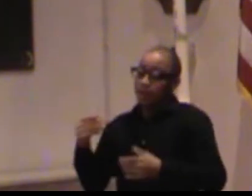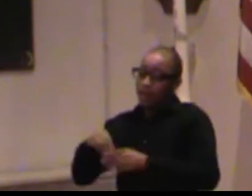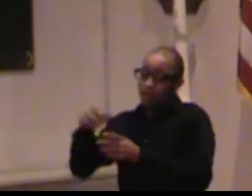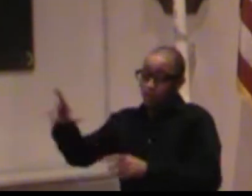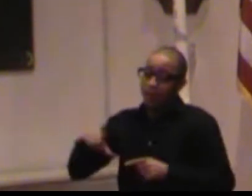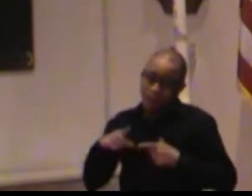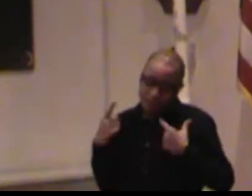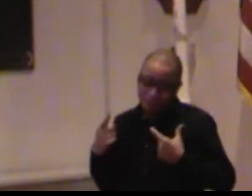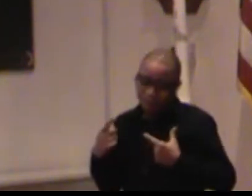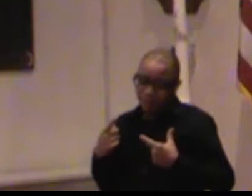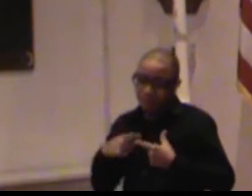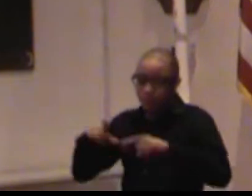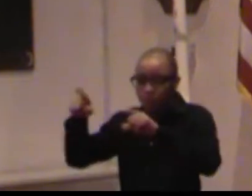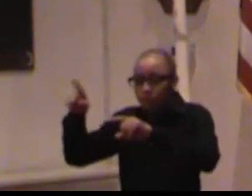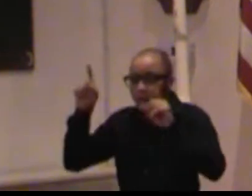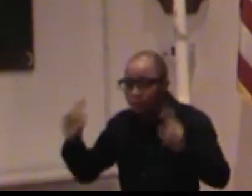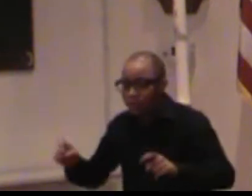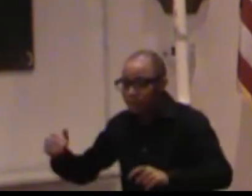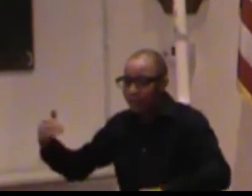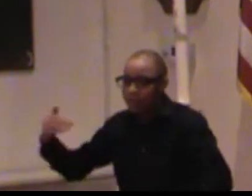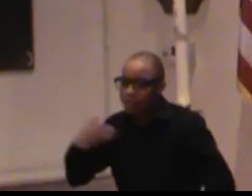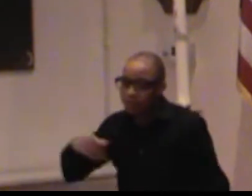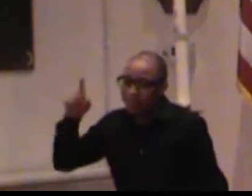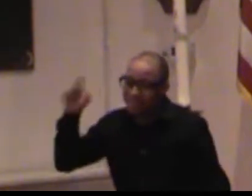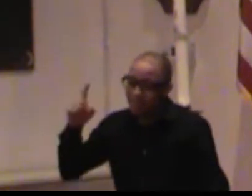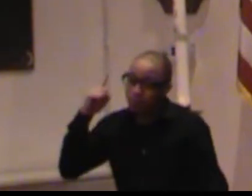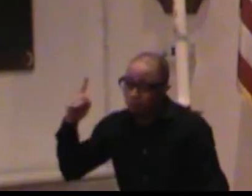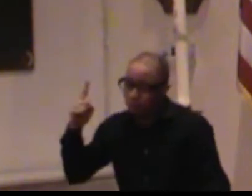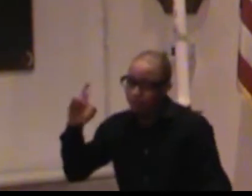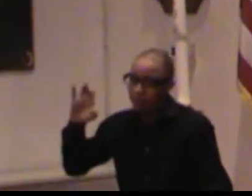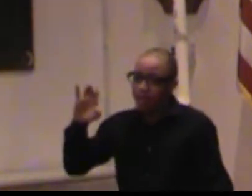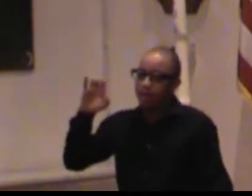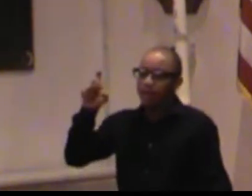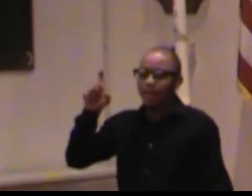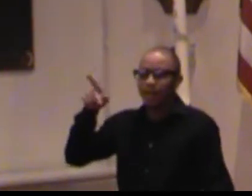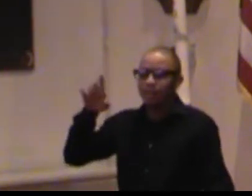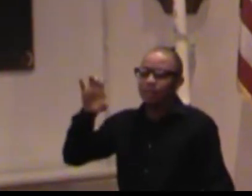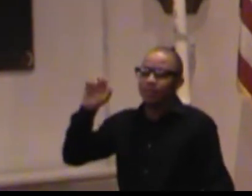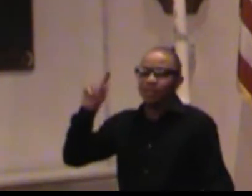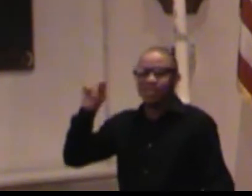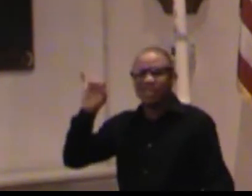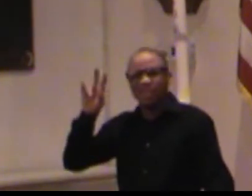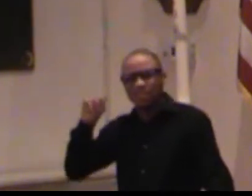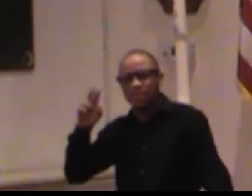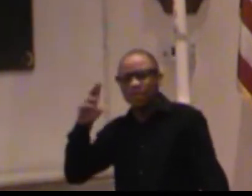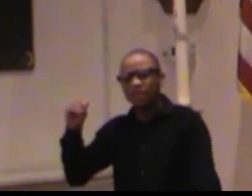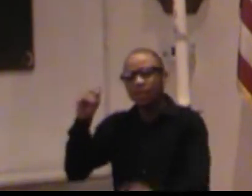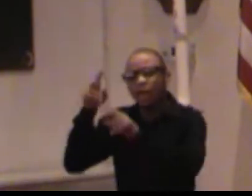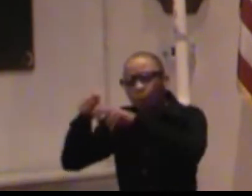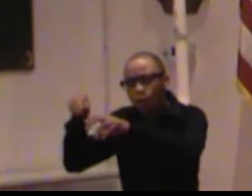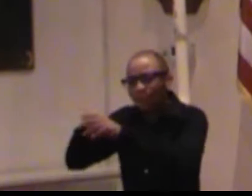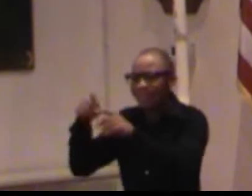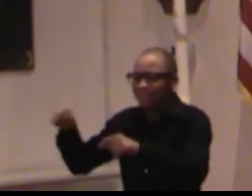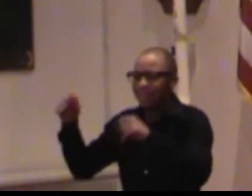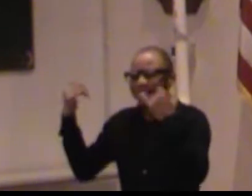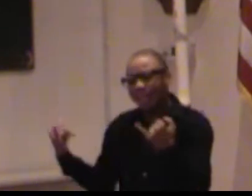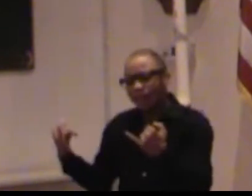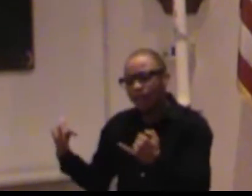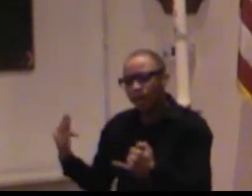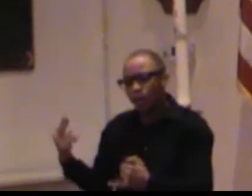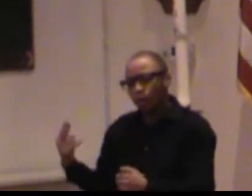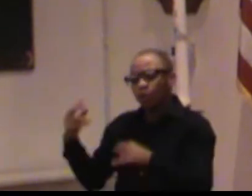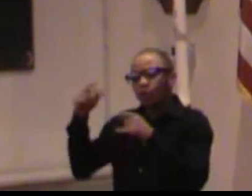your life. You must have one, expectation. You must, two, walk in the now. And